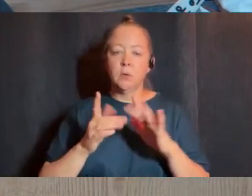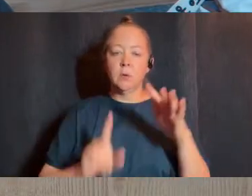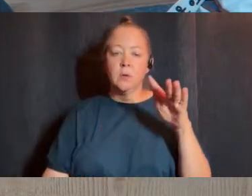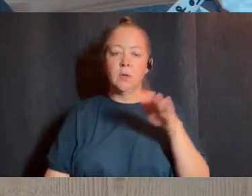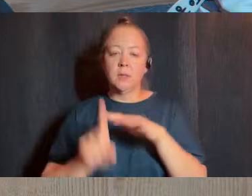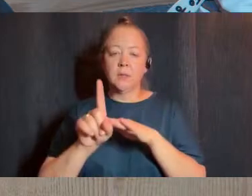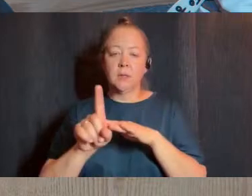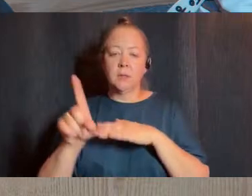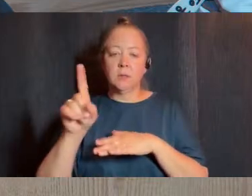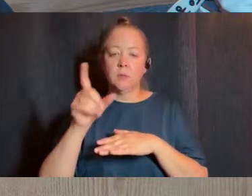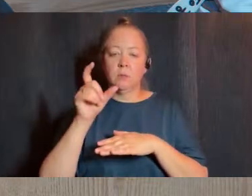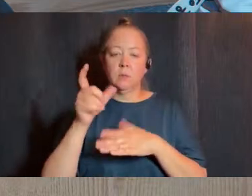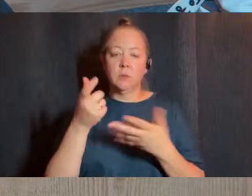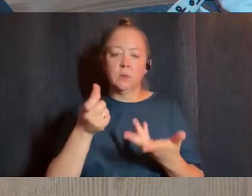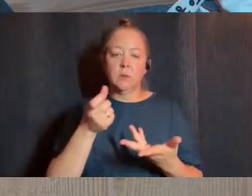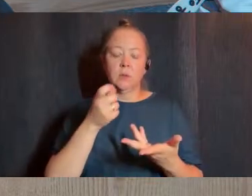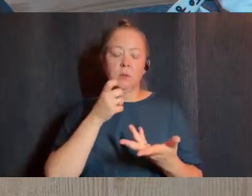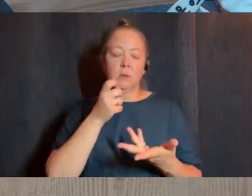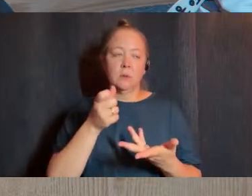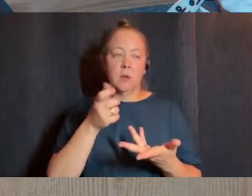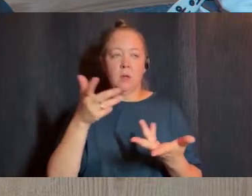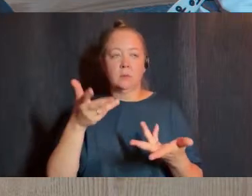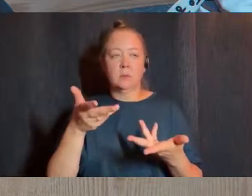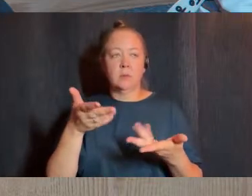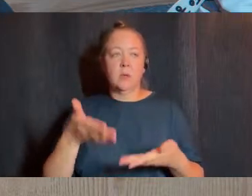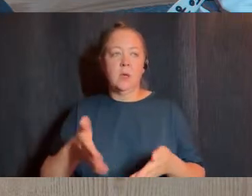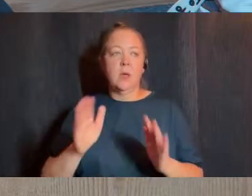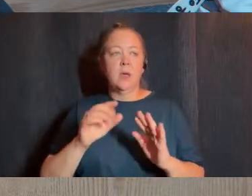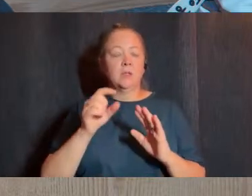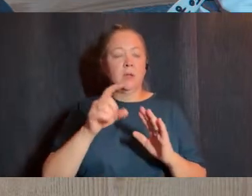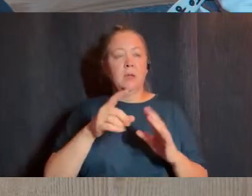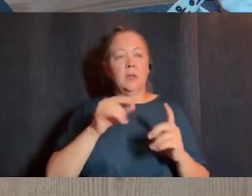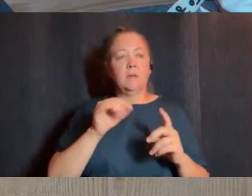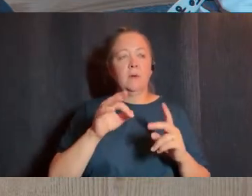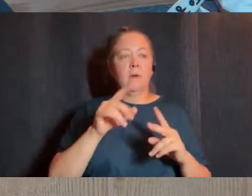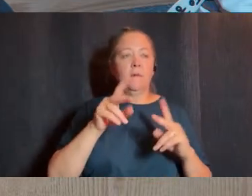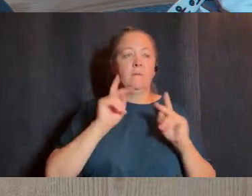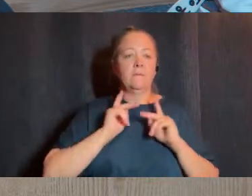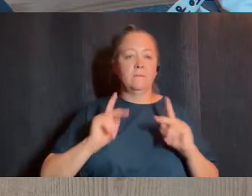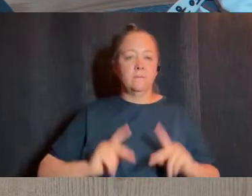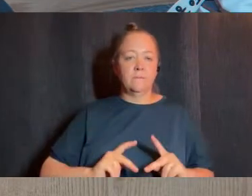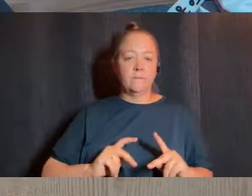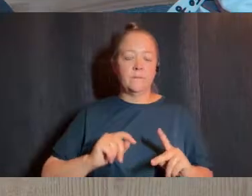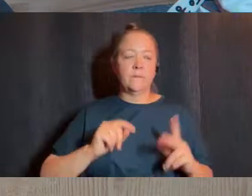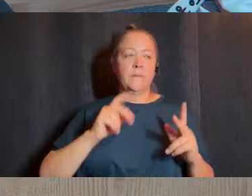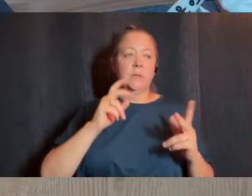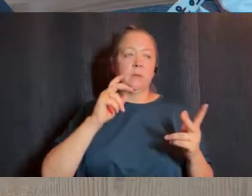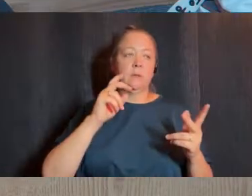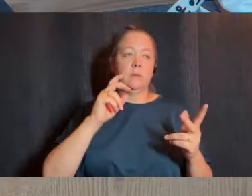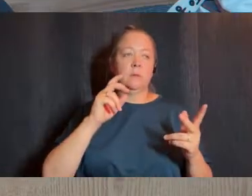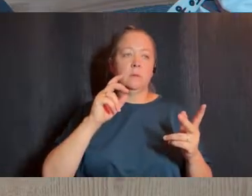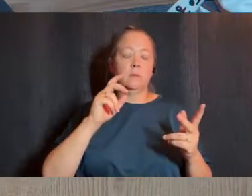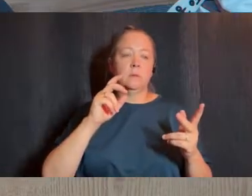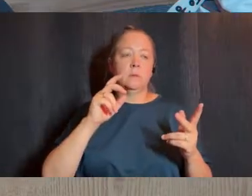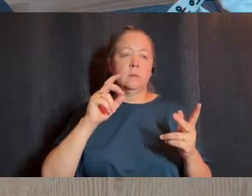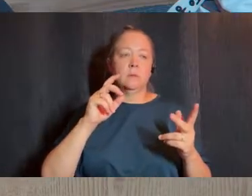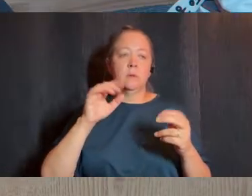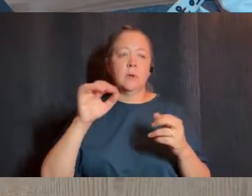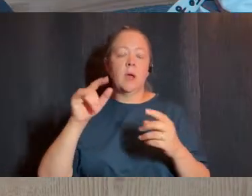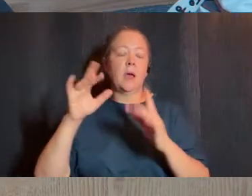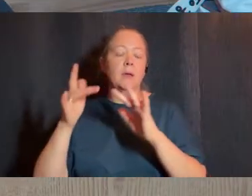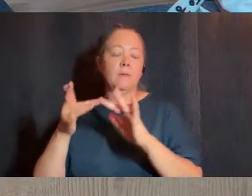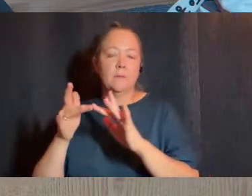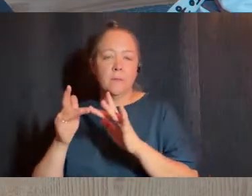once. A member should not be physically present in one meeting while virtually in our meeting and pretend to be fully engaged with